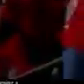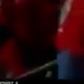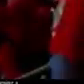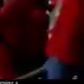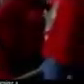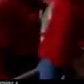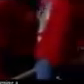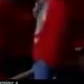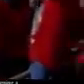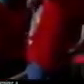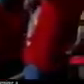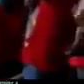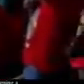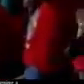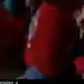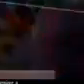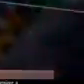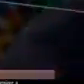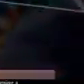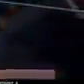ngingamphakamisa ngegwijo.